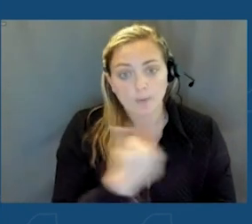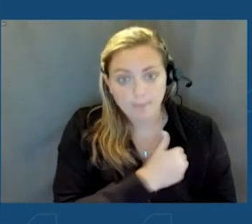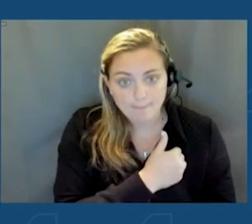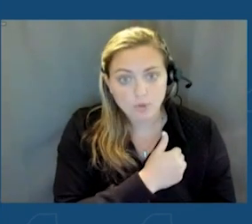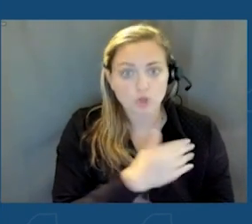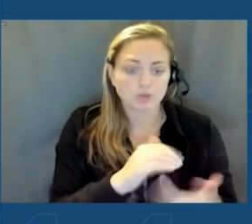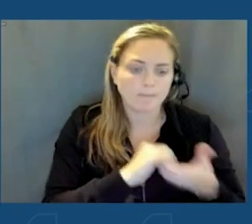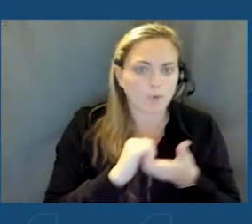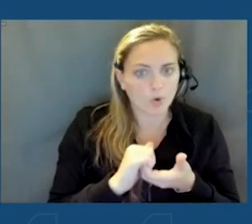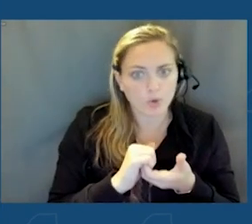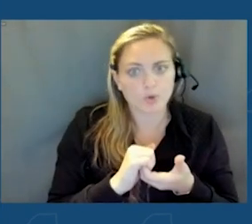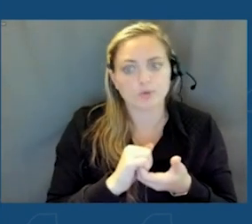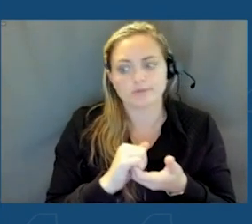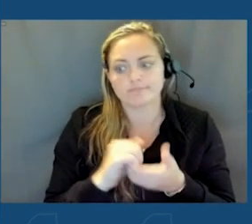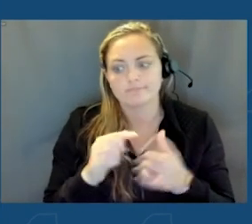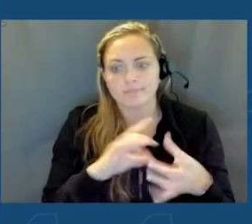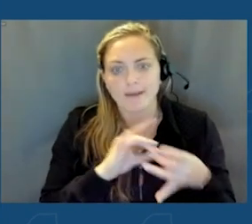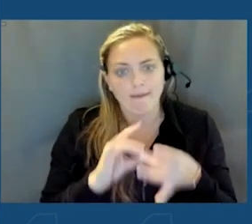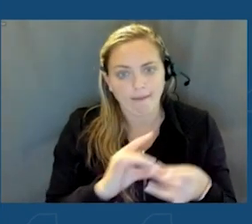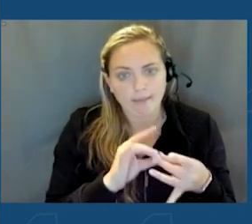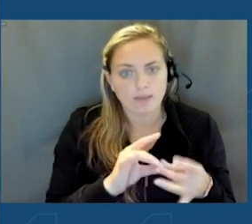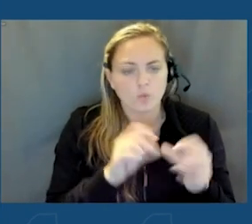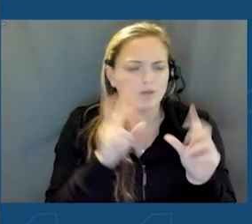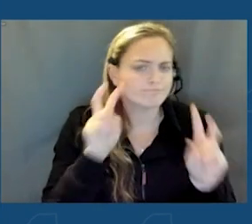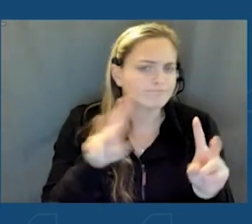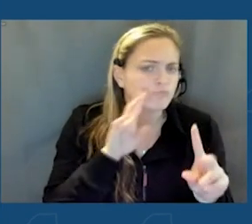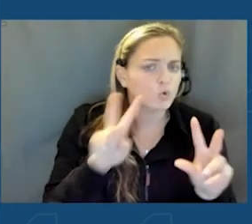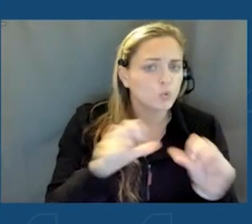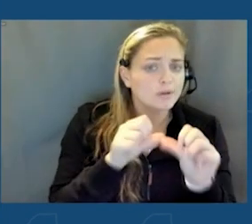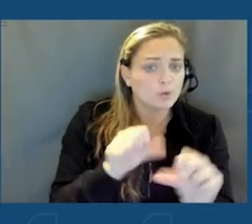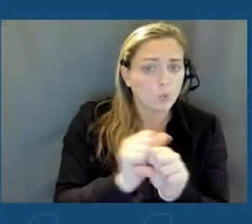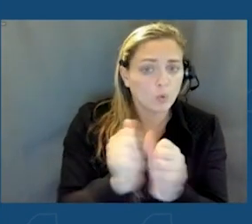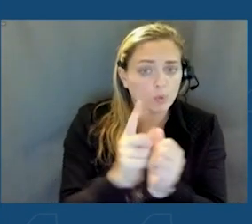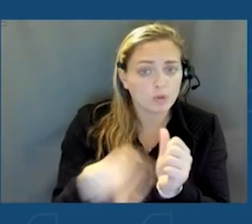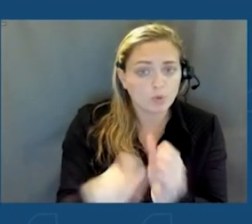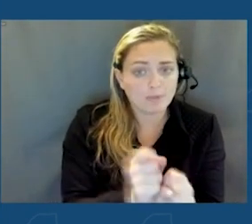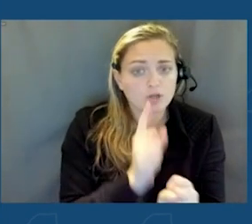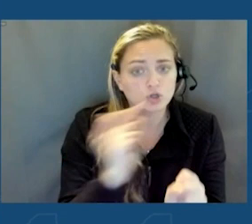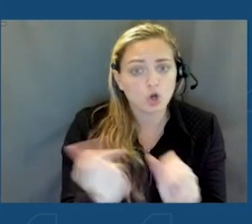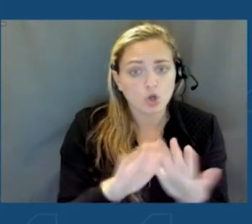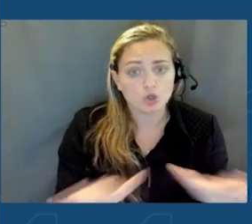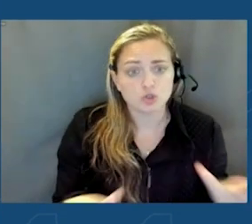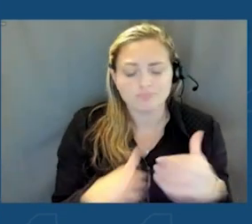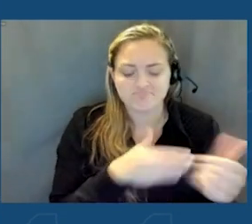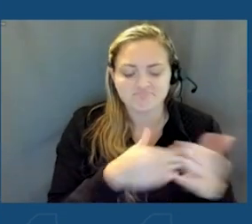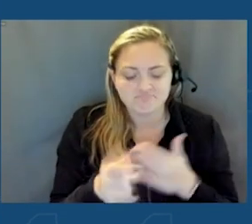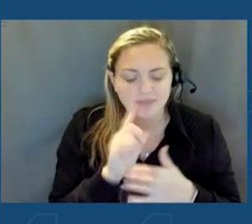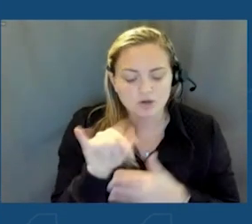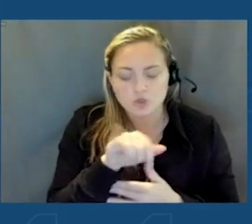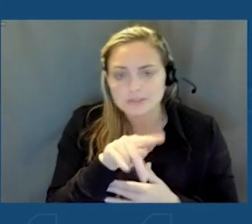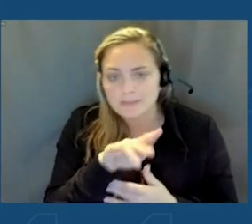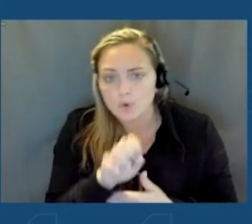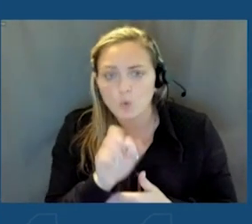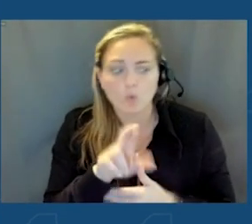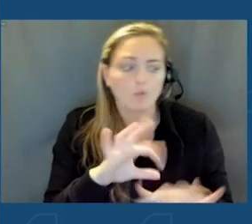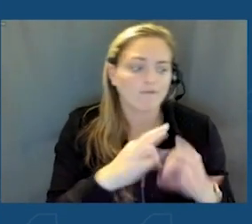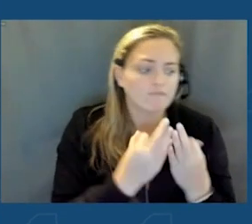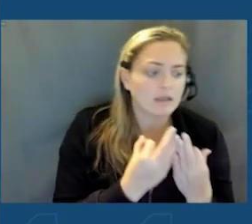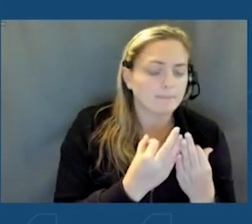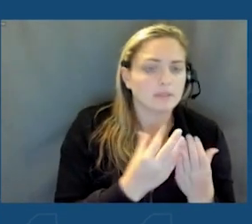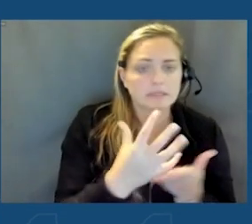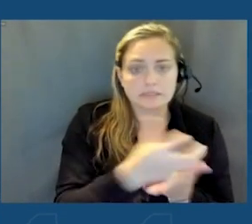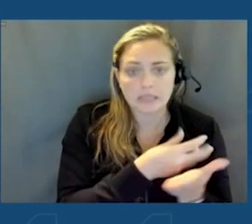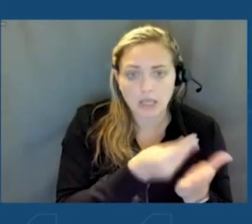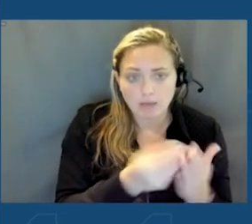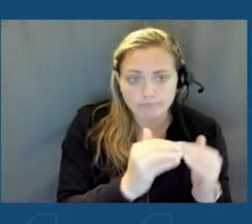allies look forward to continuing to work with you to ensure that all children, regardless of their zip code or their family's income,